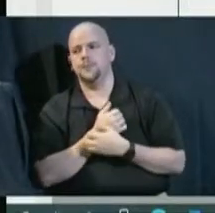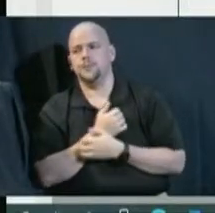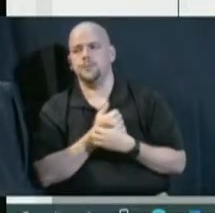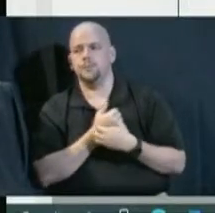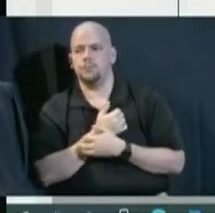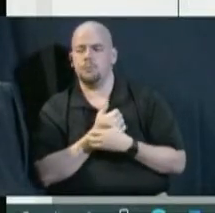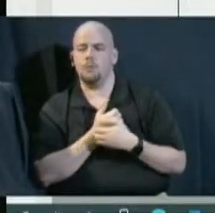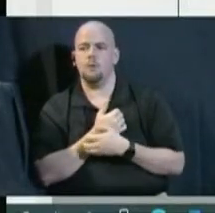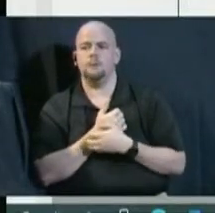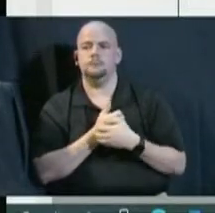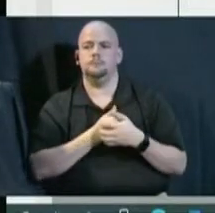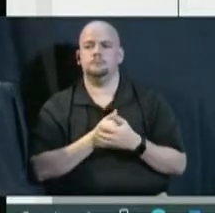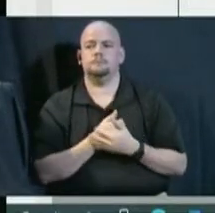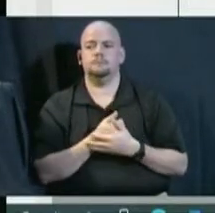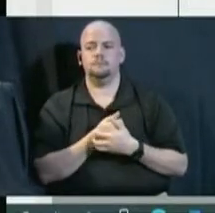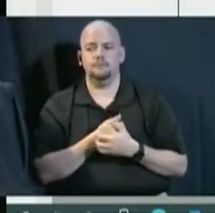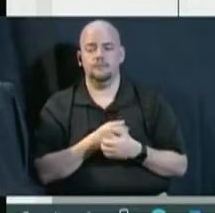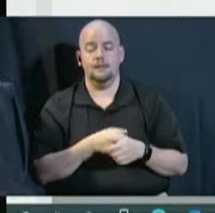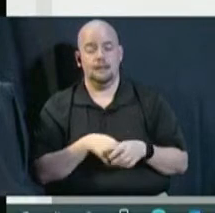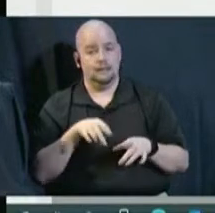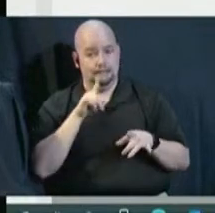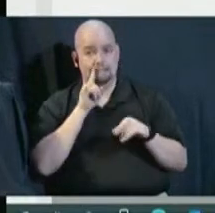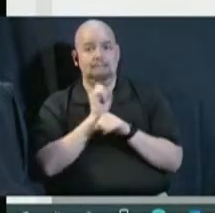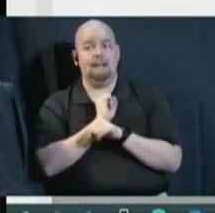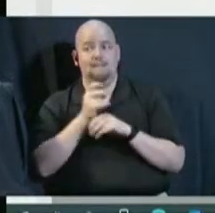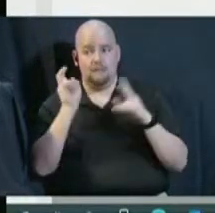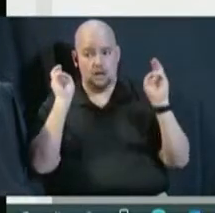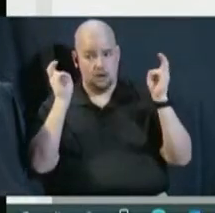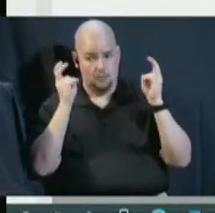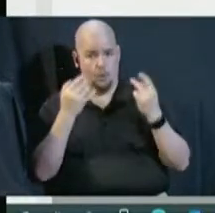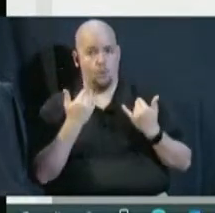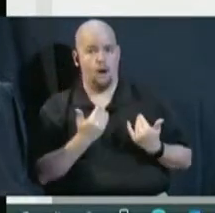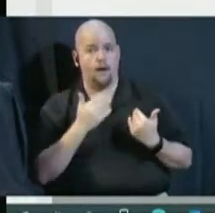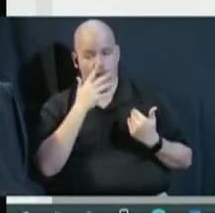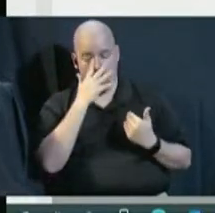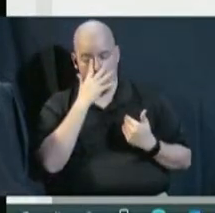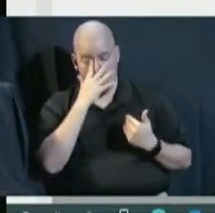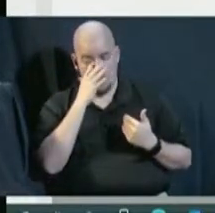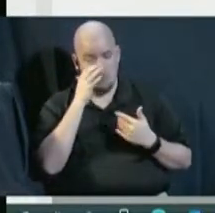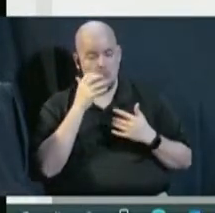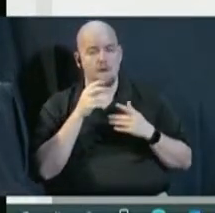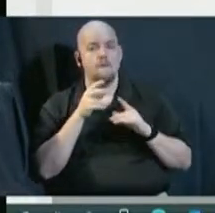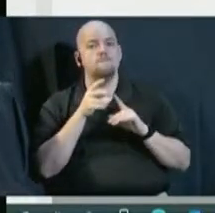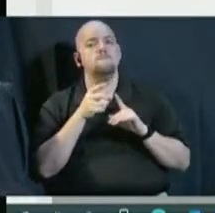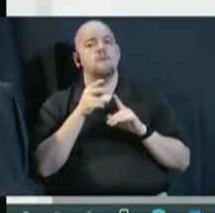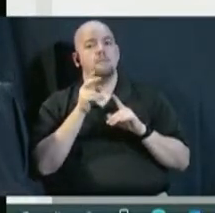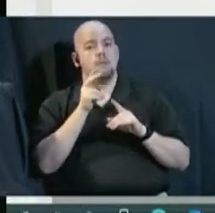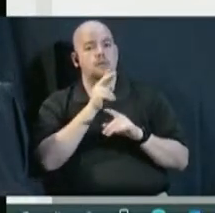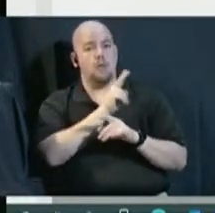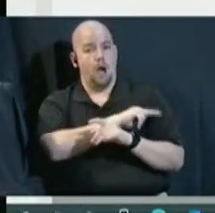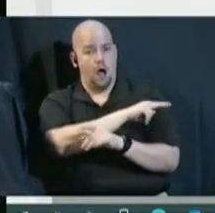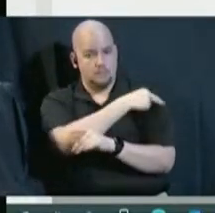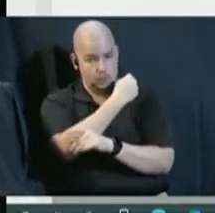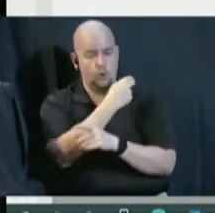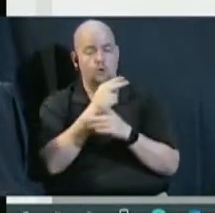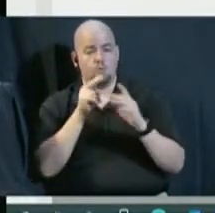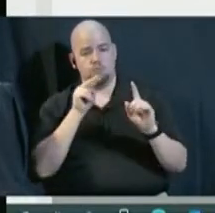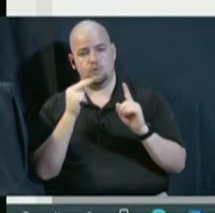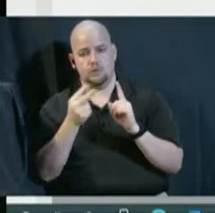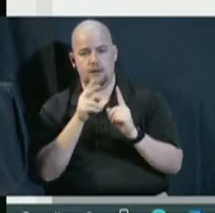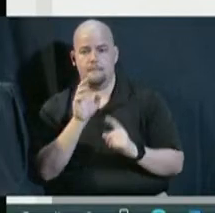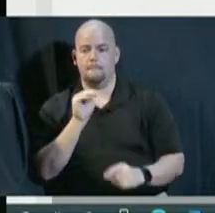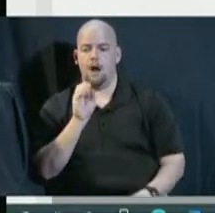because this is definitely a topic right now, I wanted to talk about, from a hospital perspective, the monoclonal antibody a little